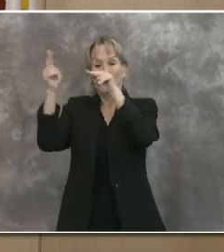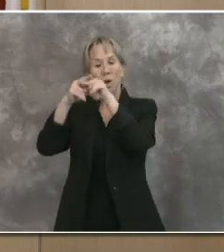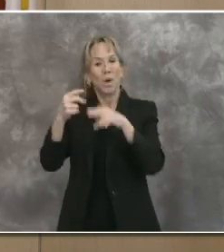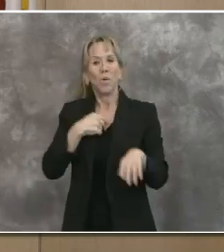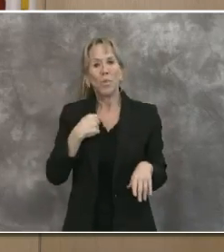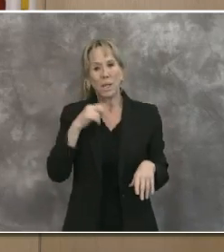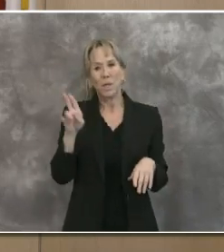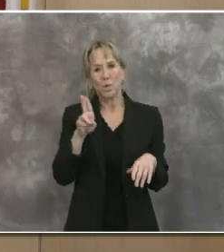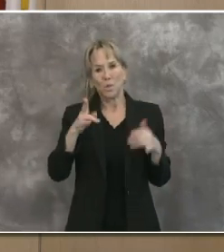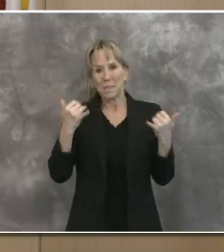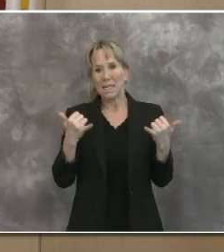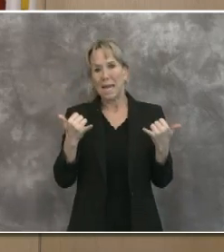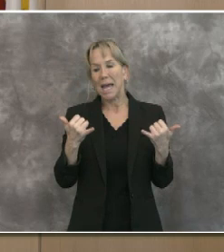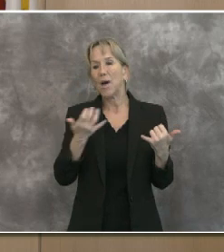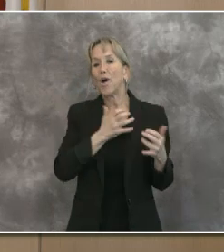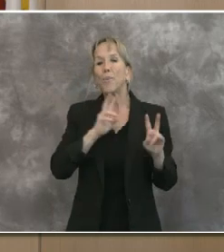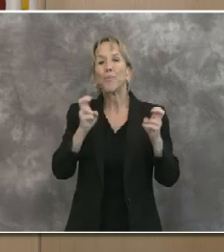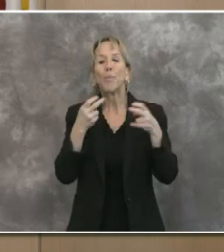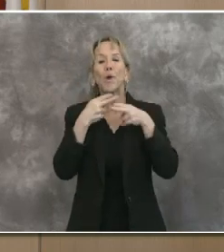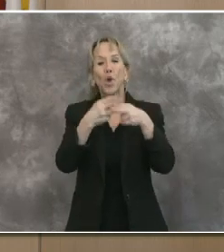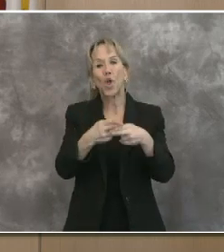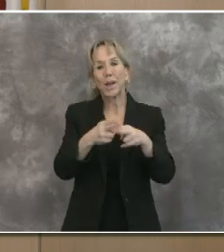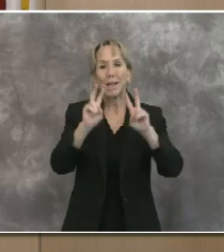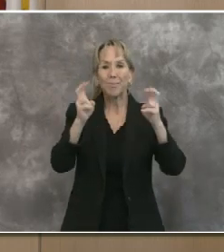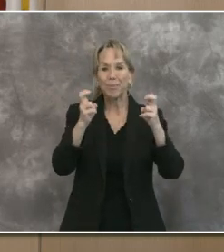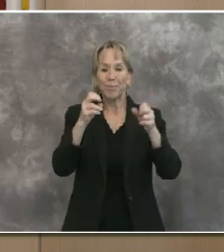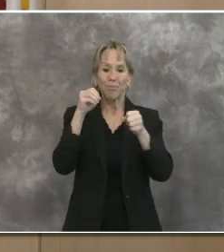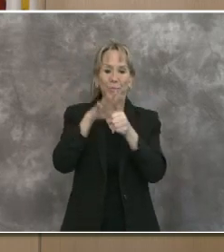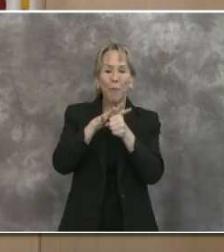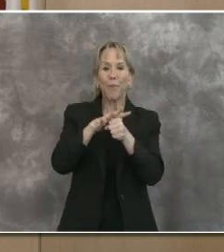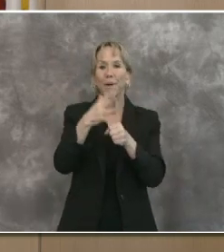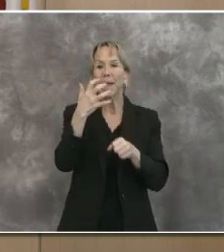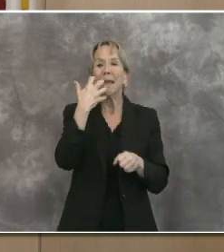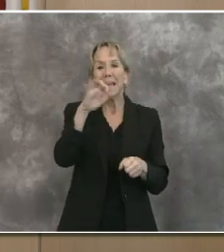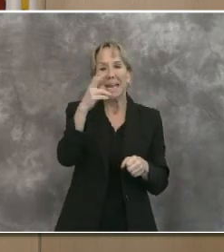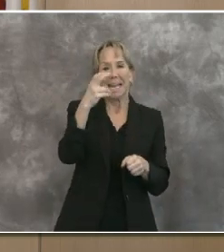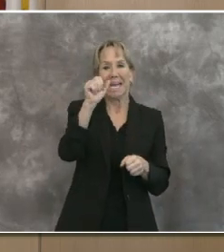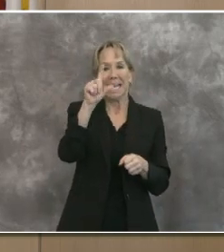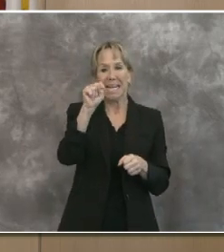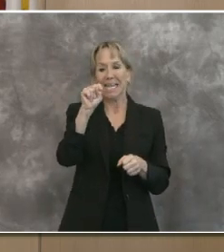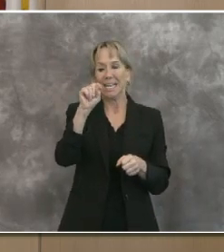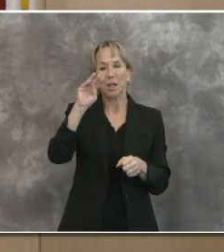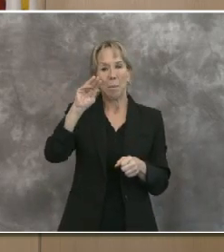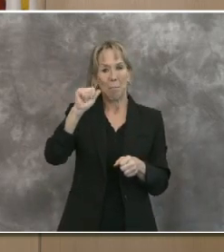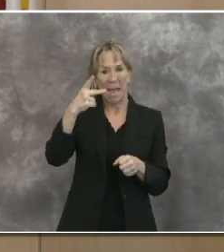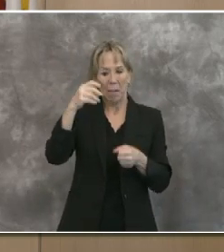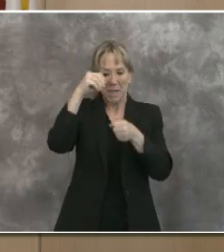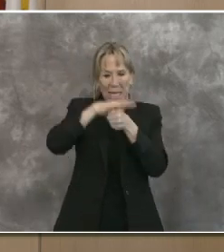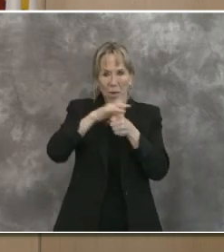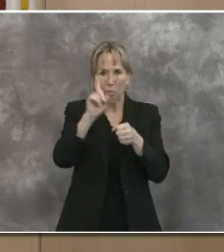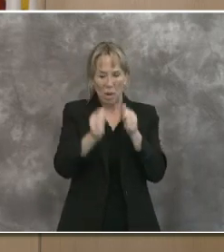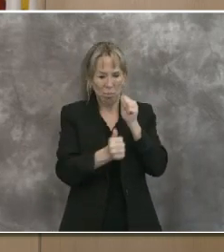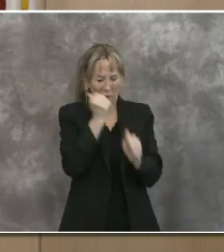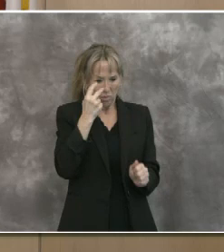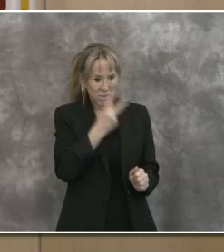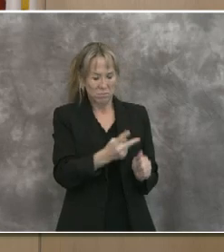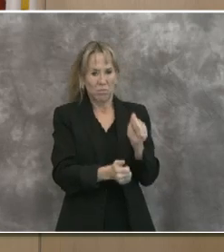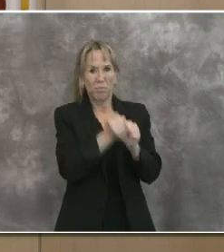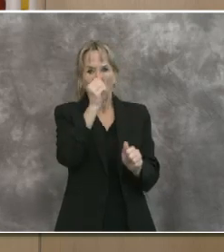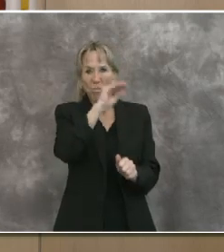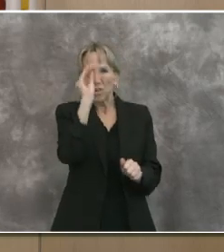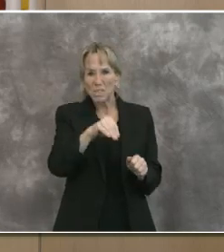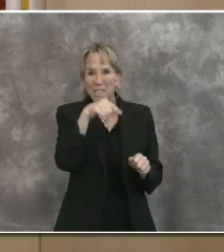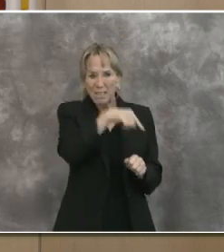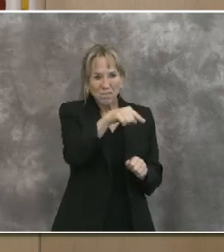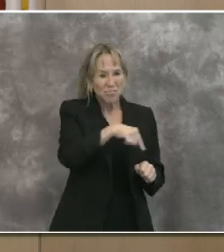utilizing our heat map so we can identify what locations we need to stand up testing.